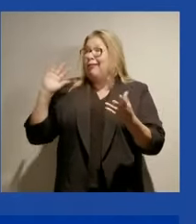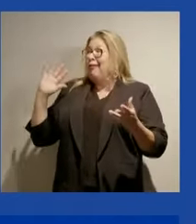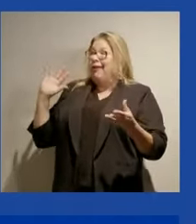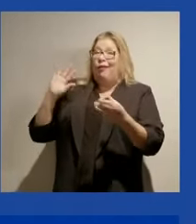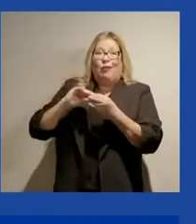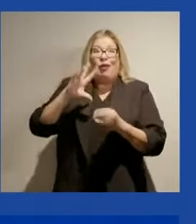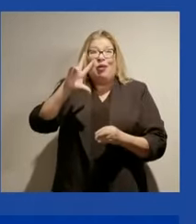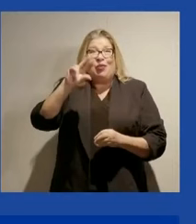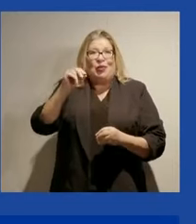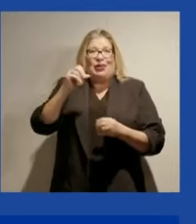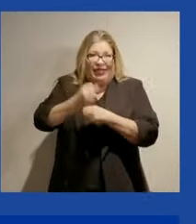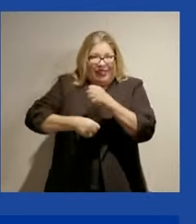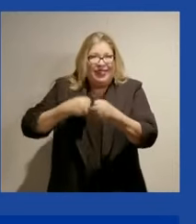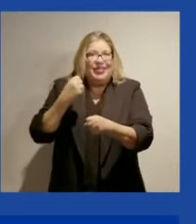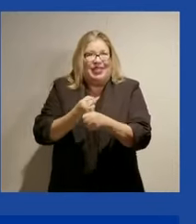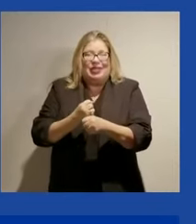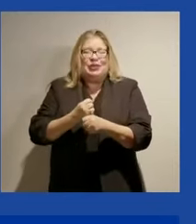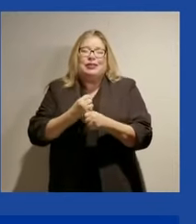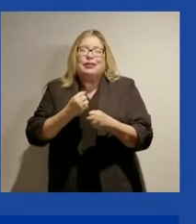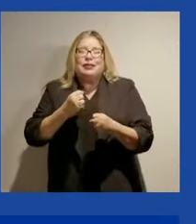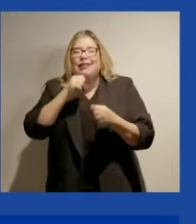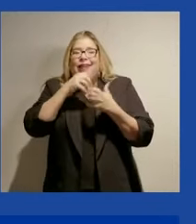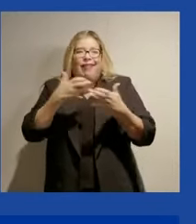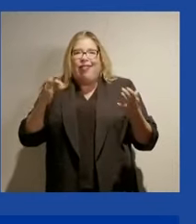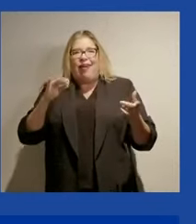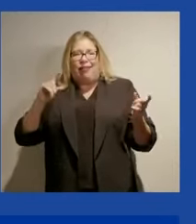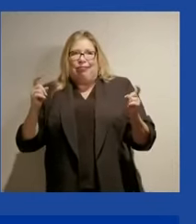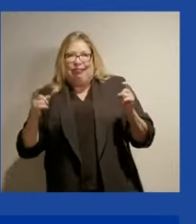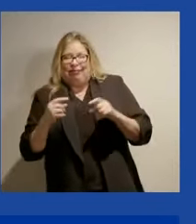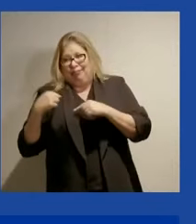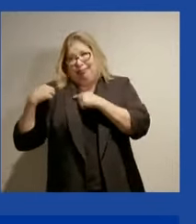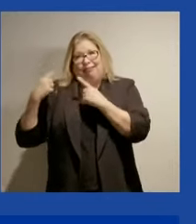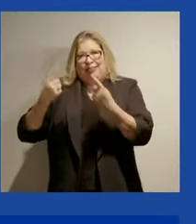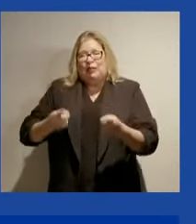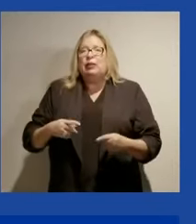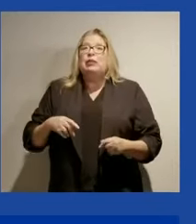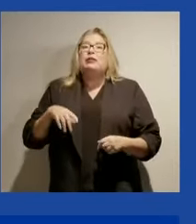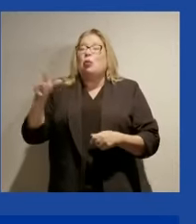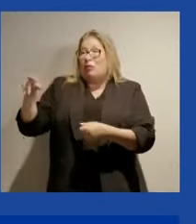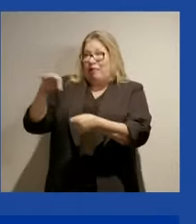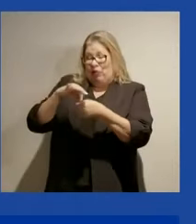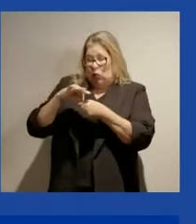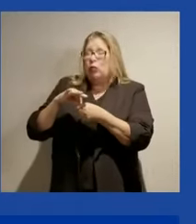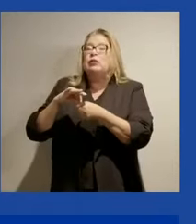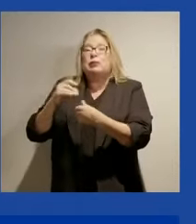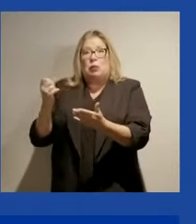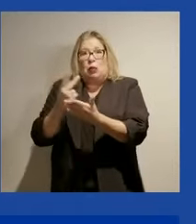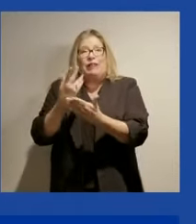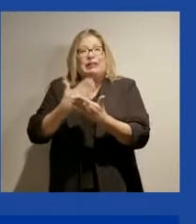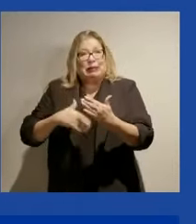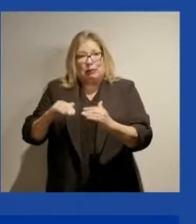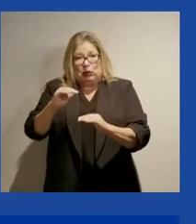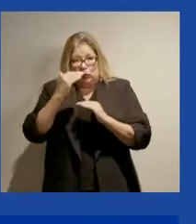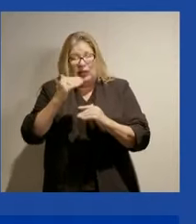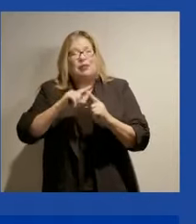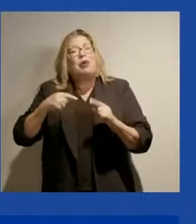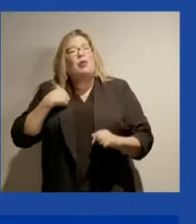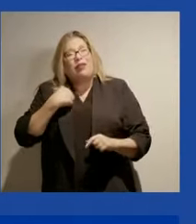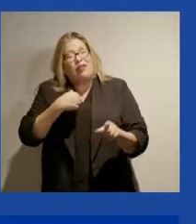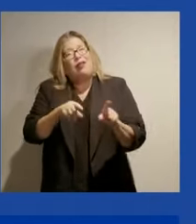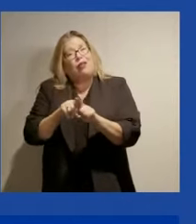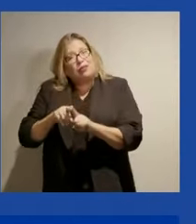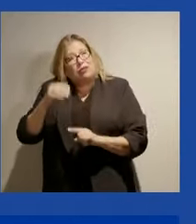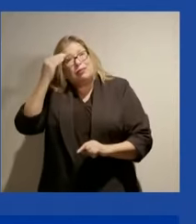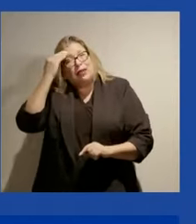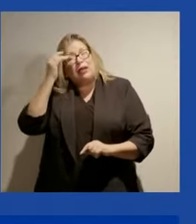mindful of voter-approved constraints. We're mindful of the challenge and burdens that have been placed